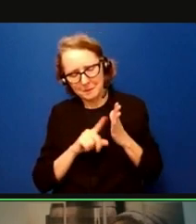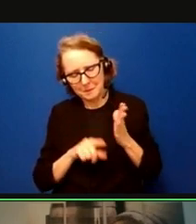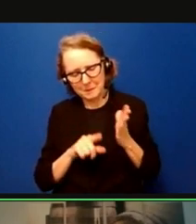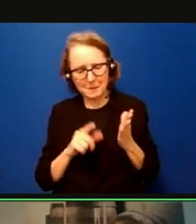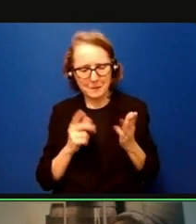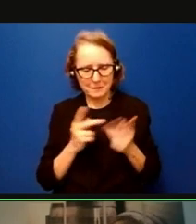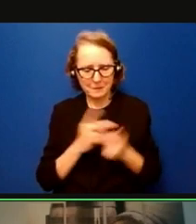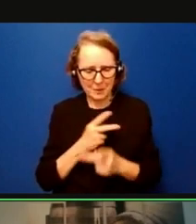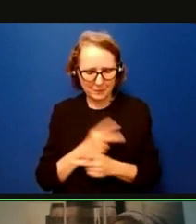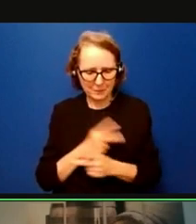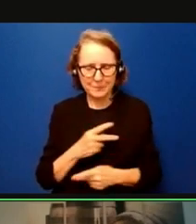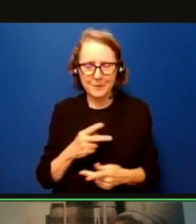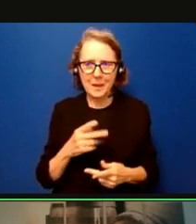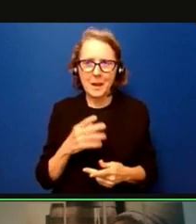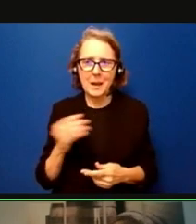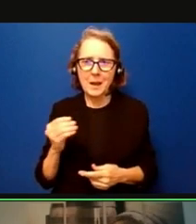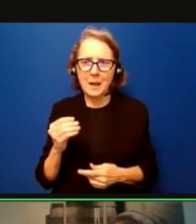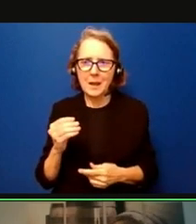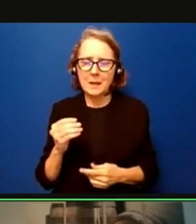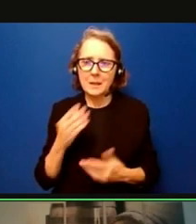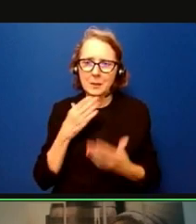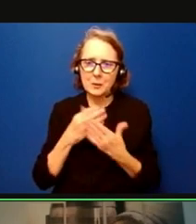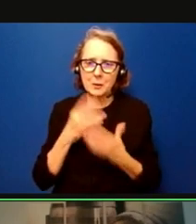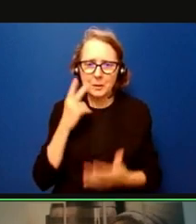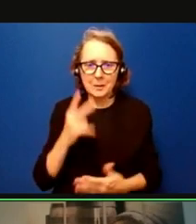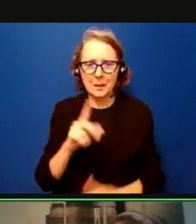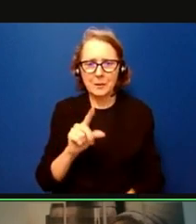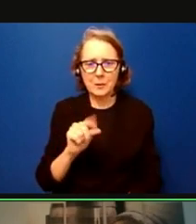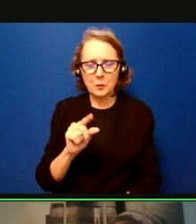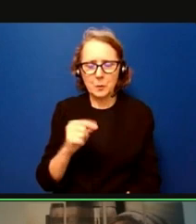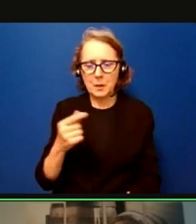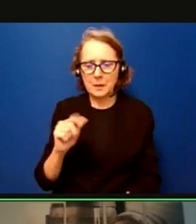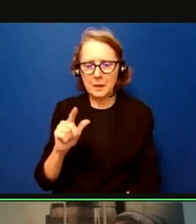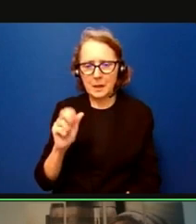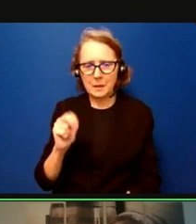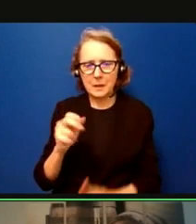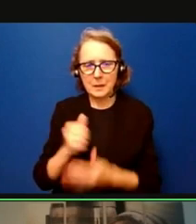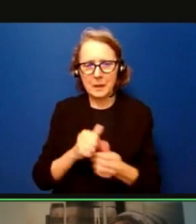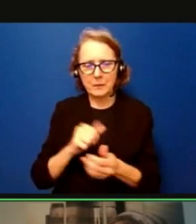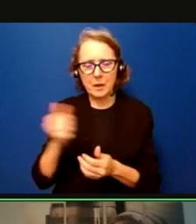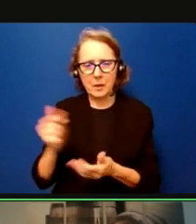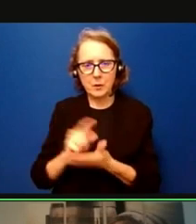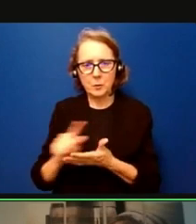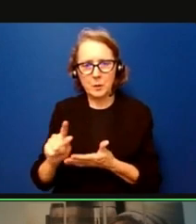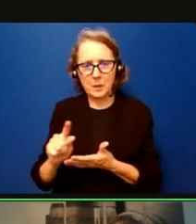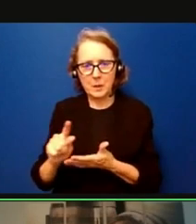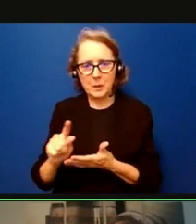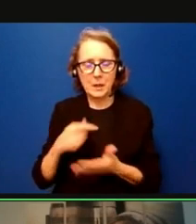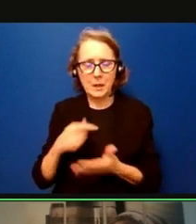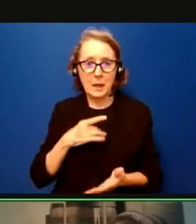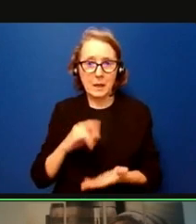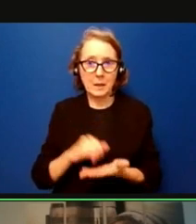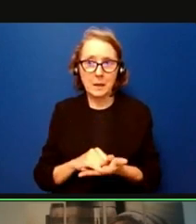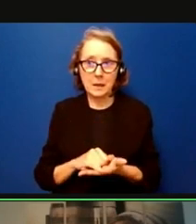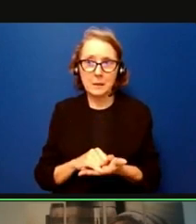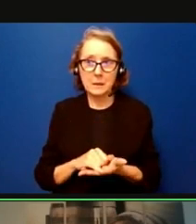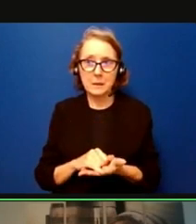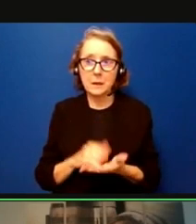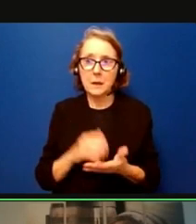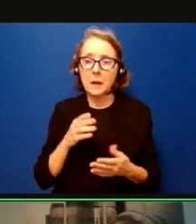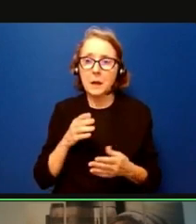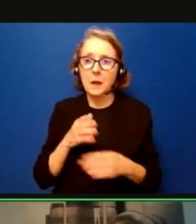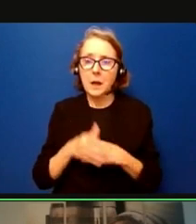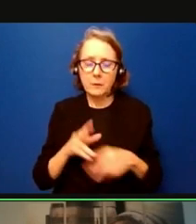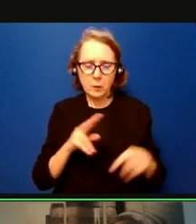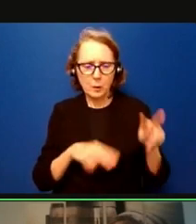and it's good to see the 20 gallon every other week. I like that. After